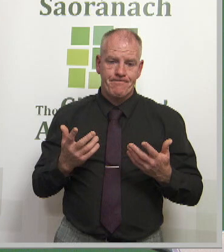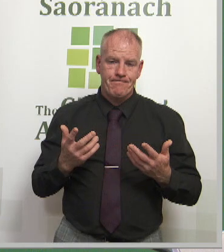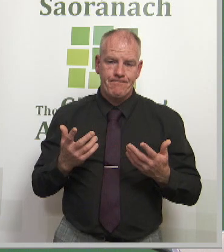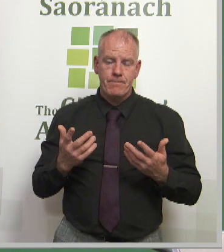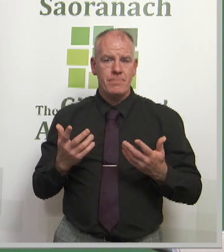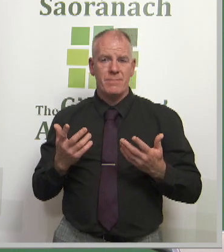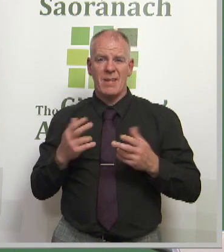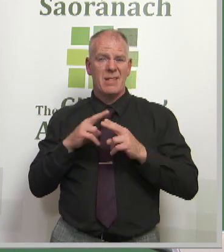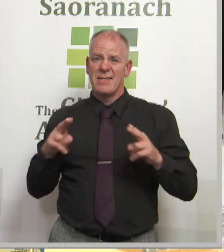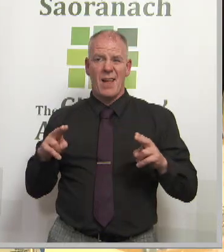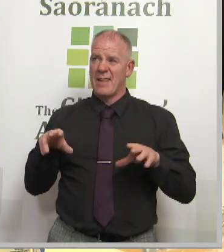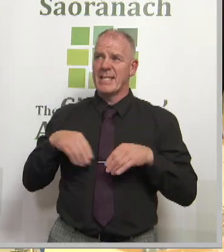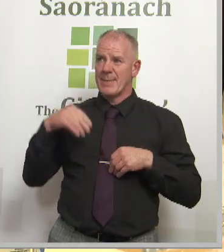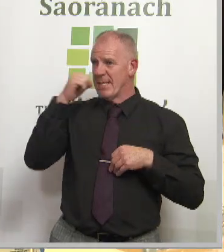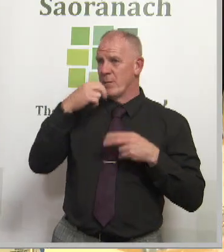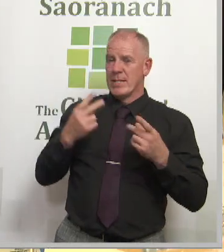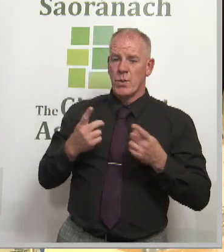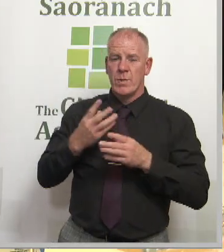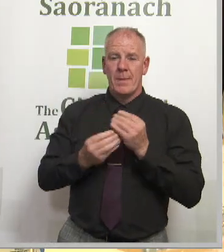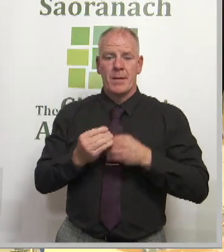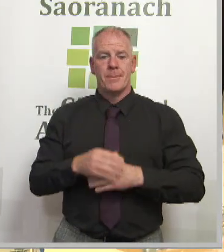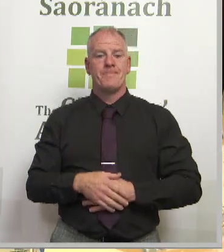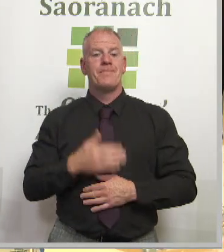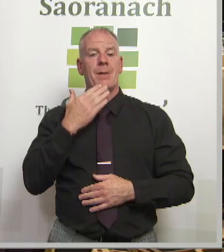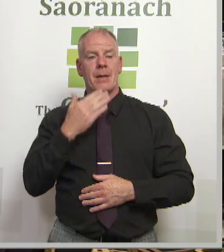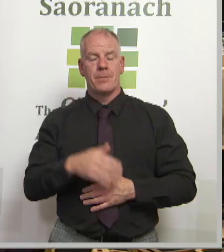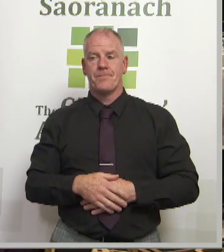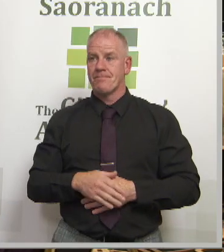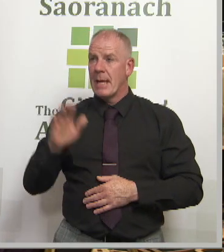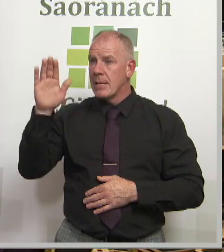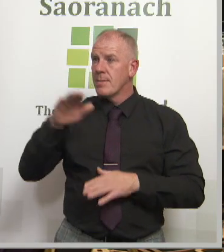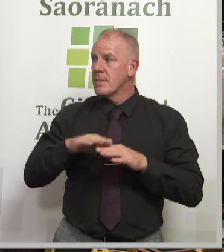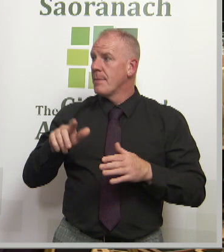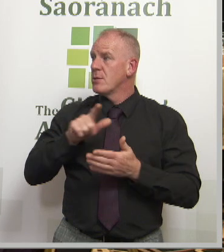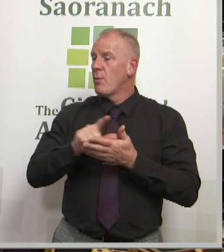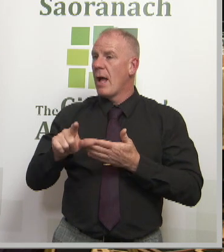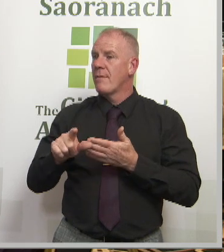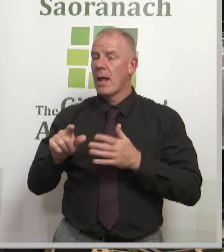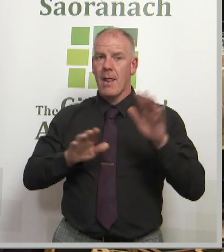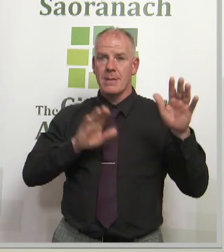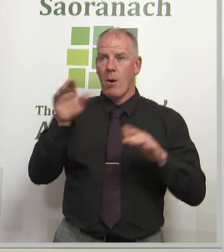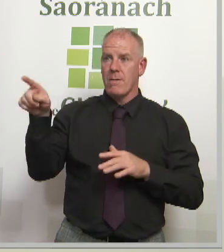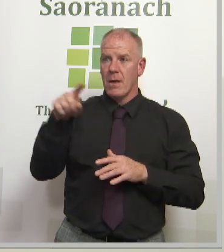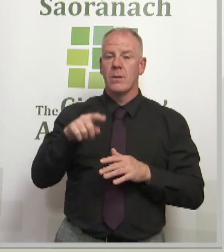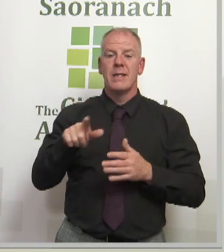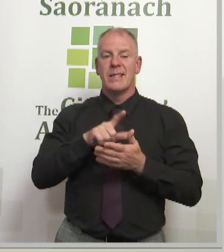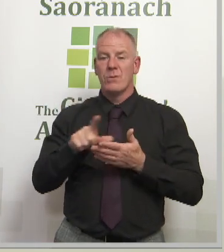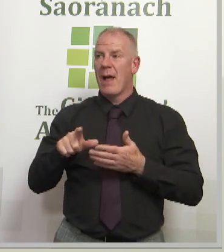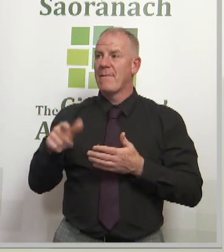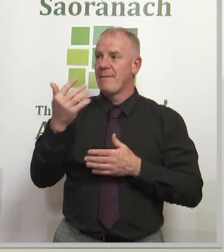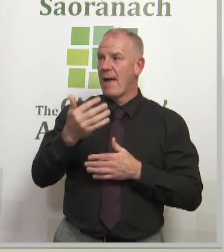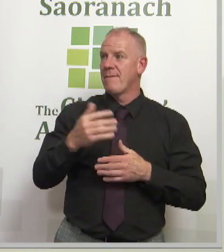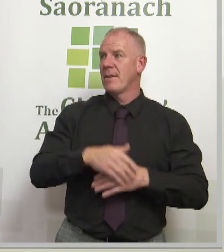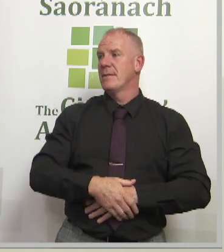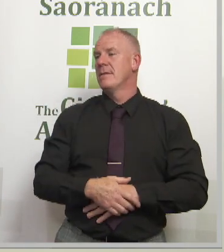it just wasn't taken seriously. Thank you, Micheál. Thank you for that. I see another hand on table 12 and then lots more over here, so we'll see what we can get to on table 5 as